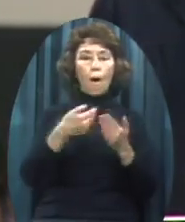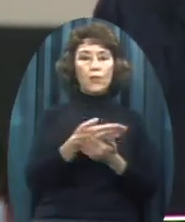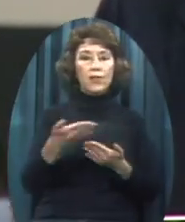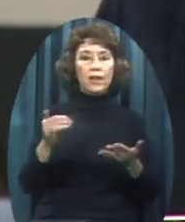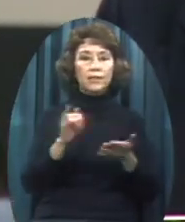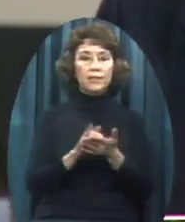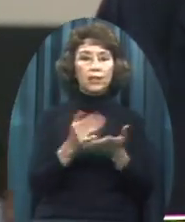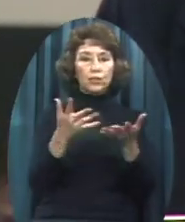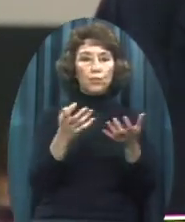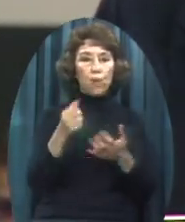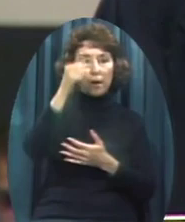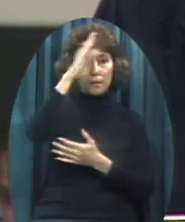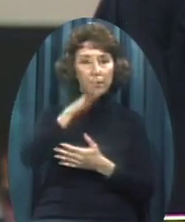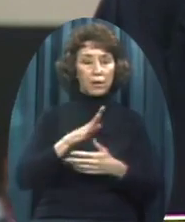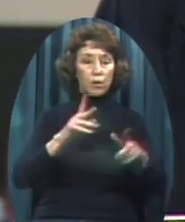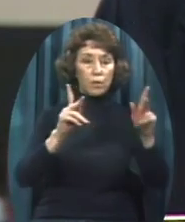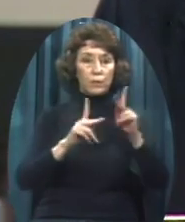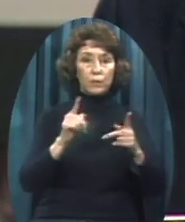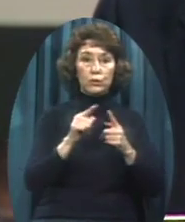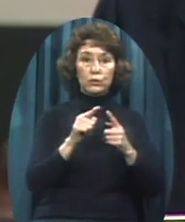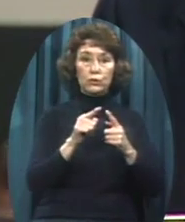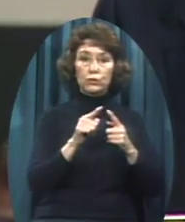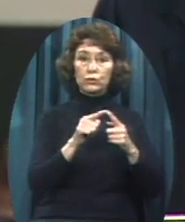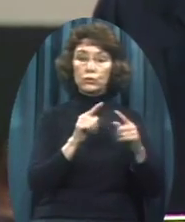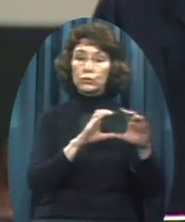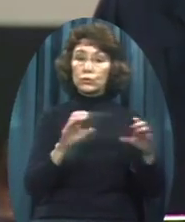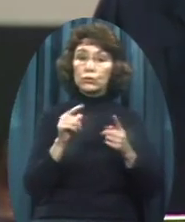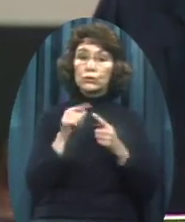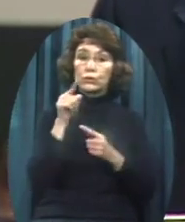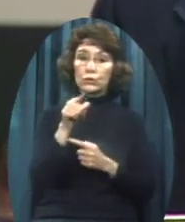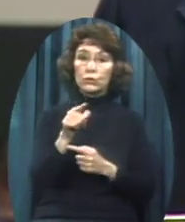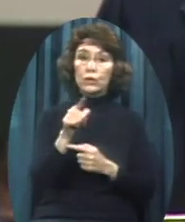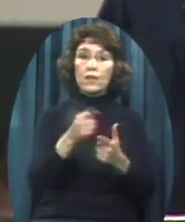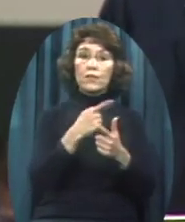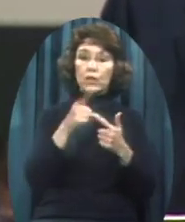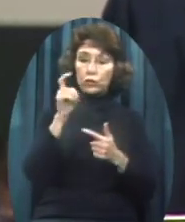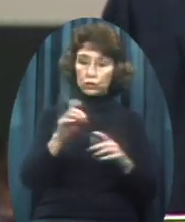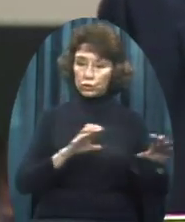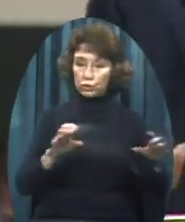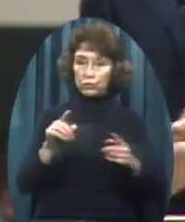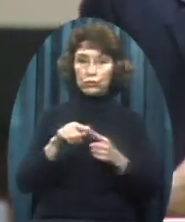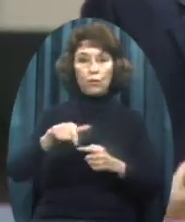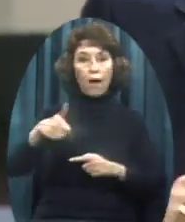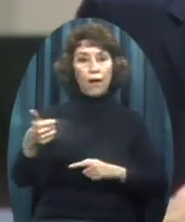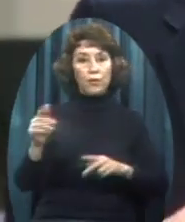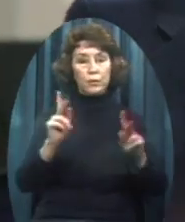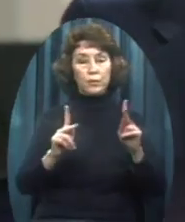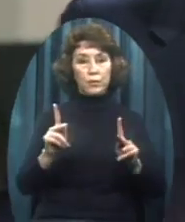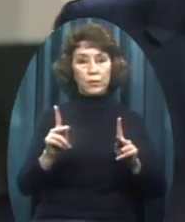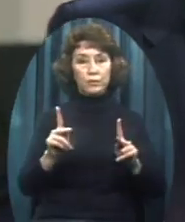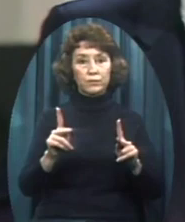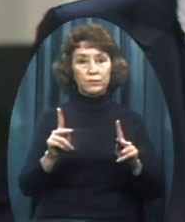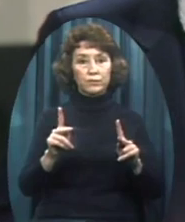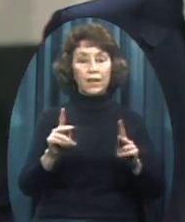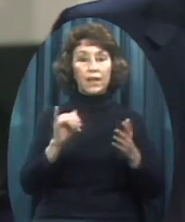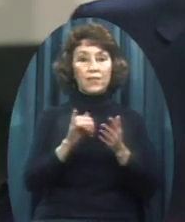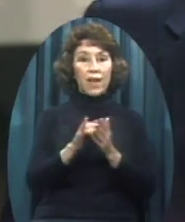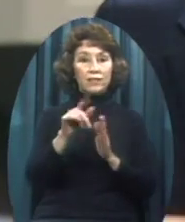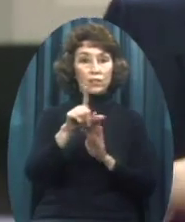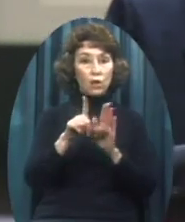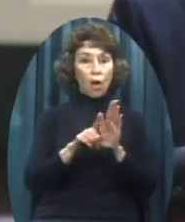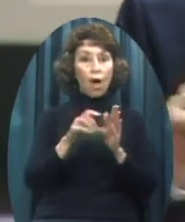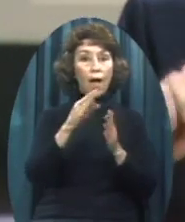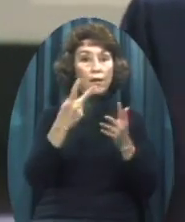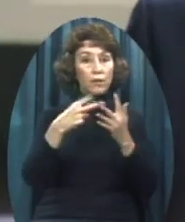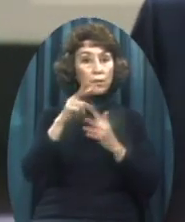to you, do ye even so to them, for this is the law and the prophets." Some call this the golden rule. I